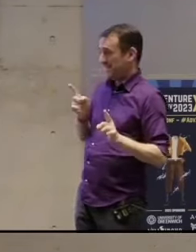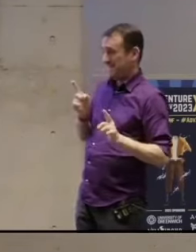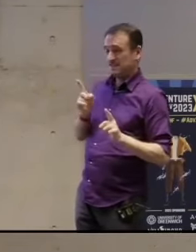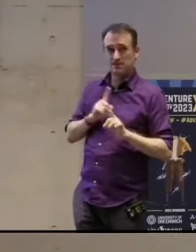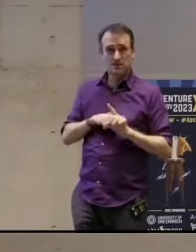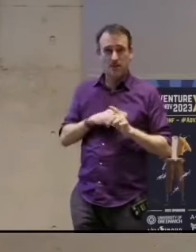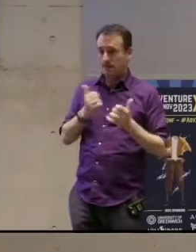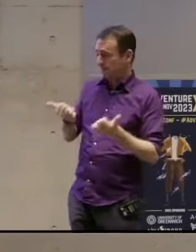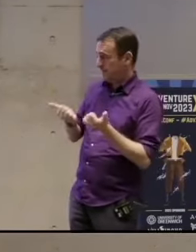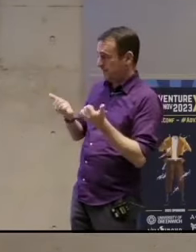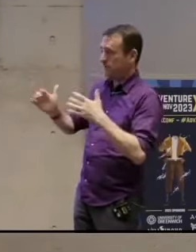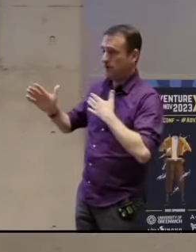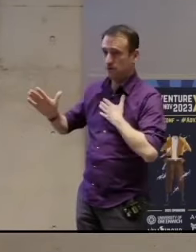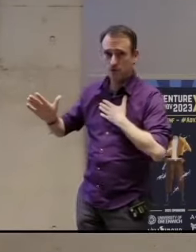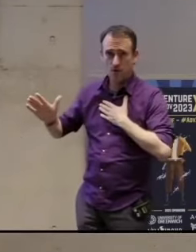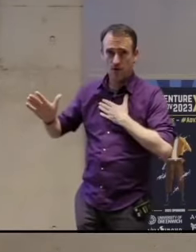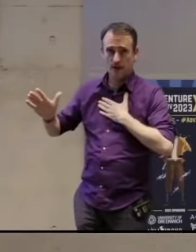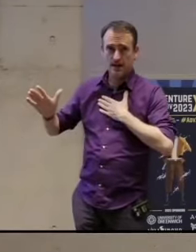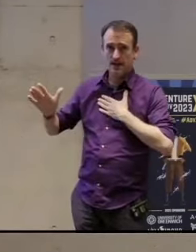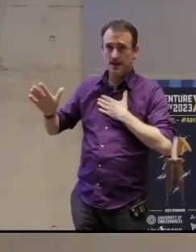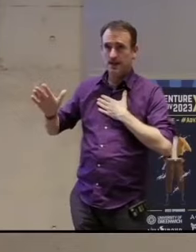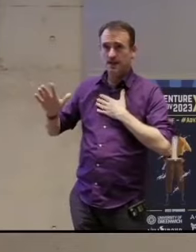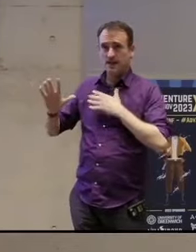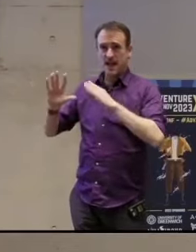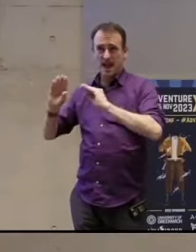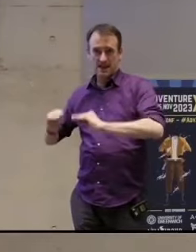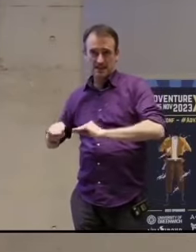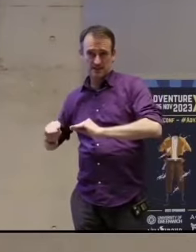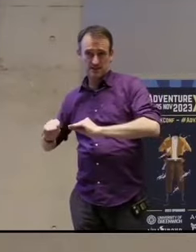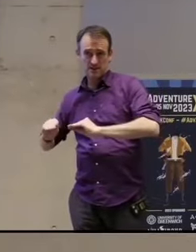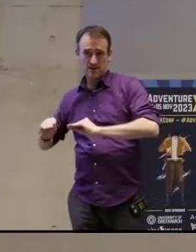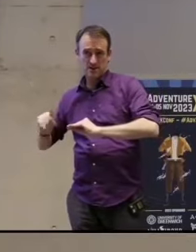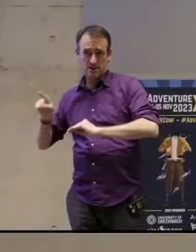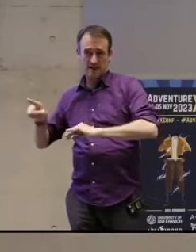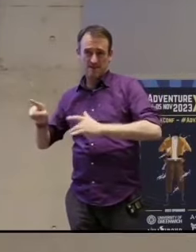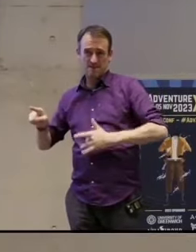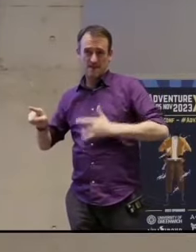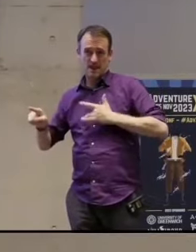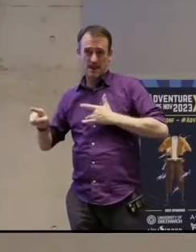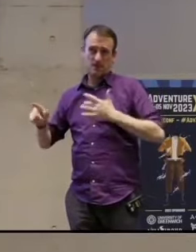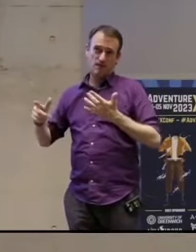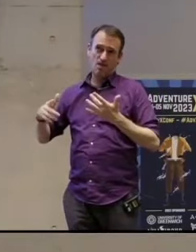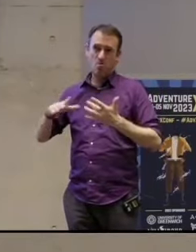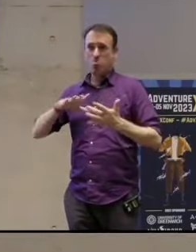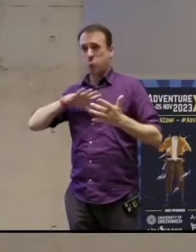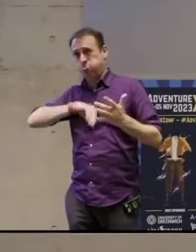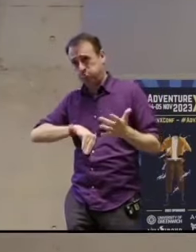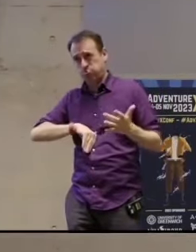Okay. I'm sorry that it ended on that note of of just me going, I mean, I could